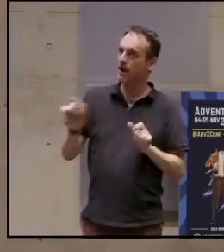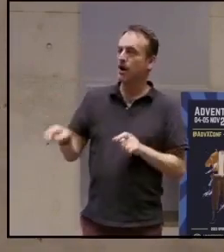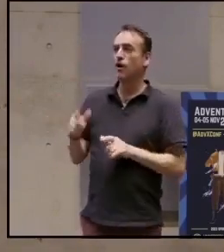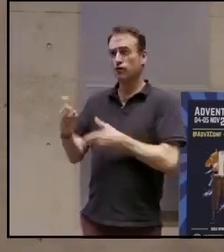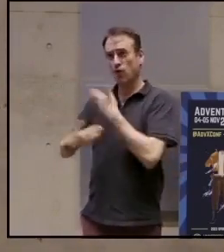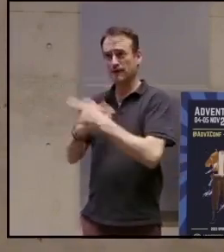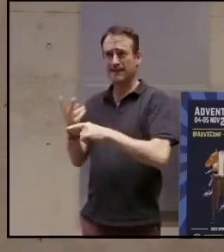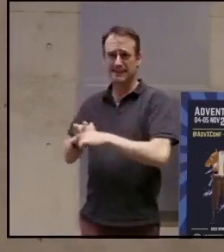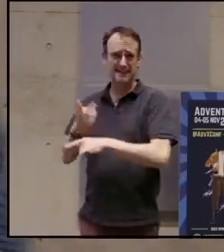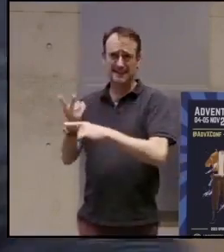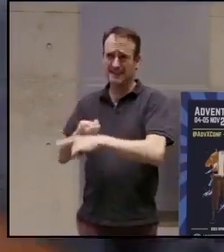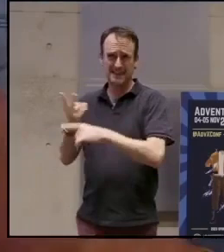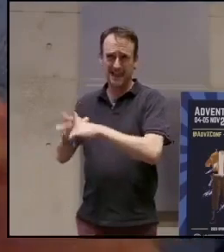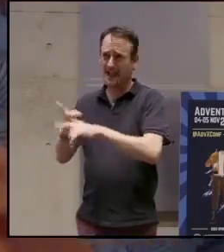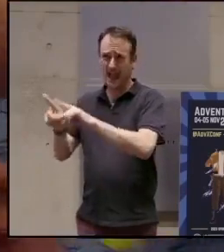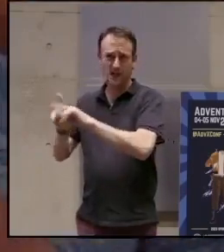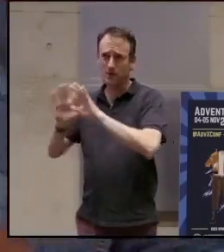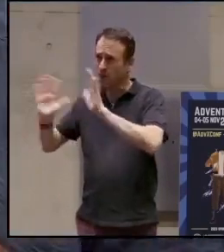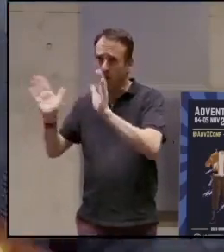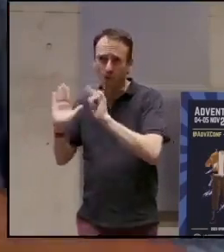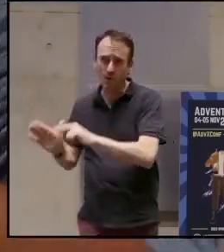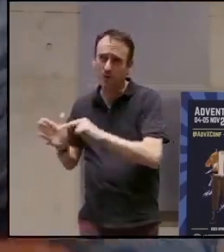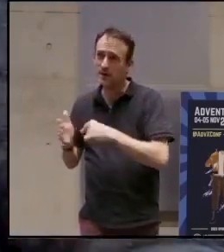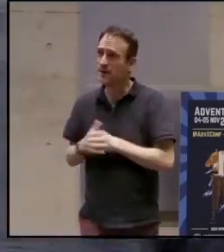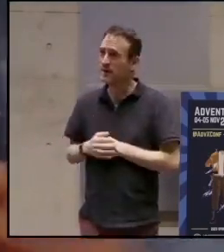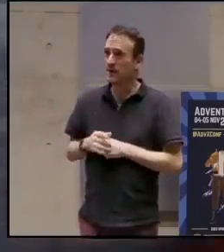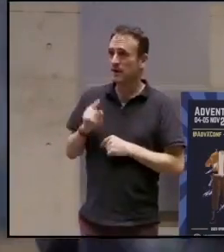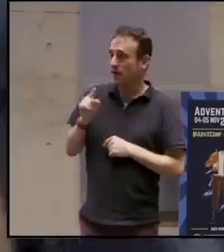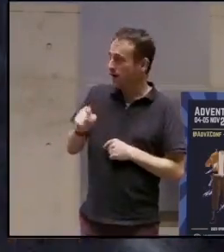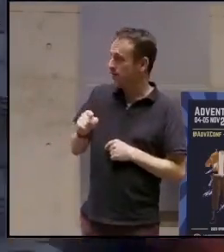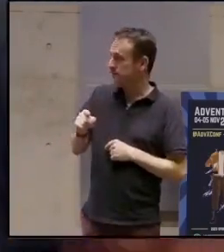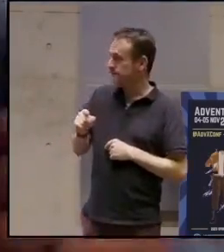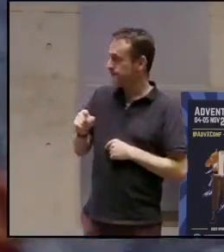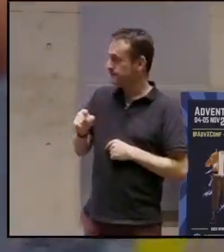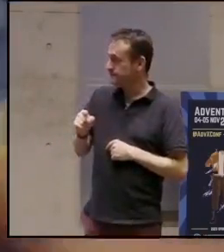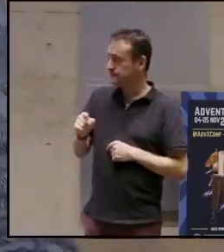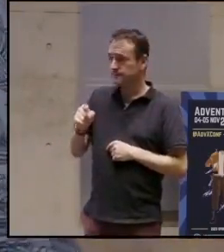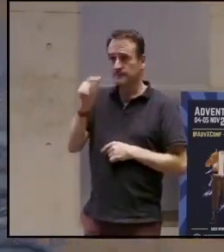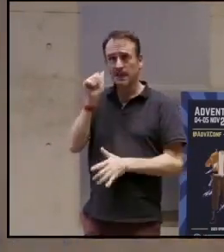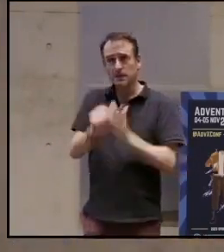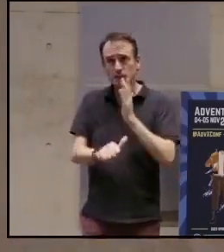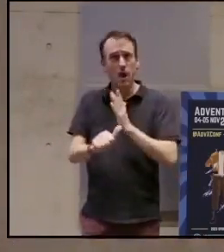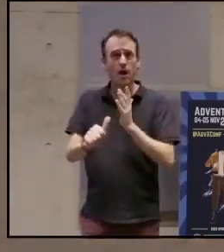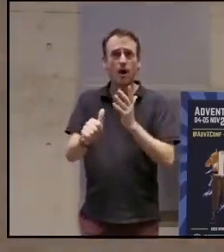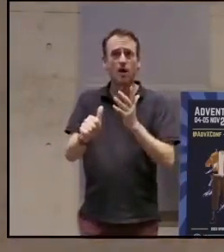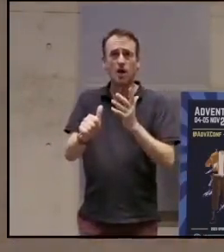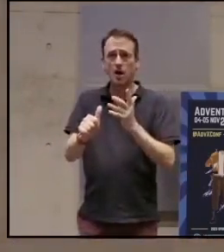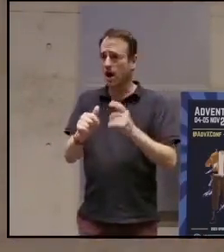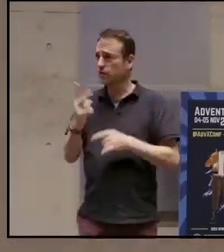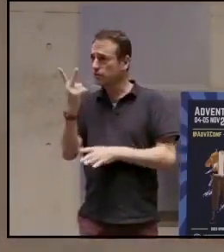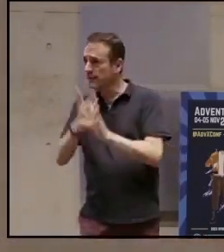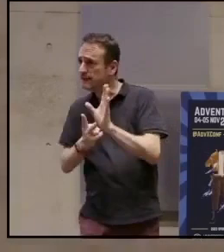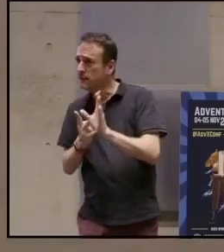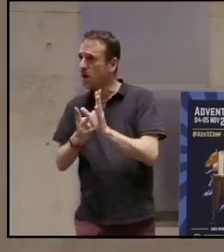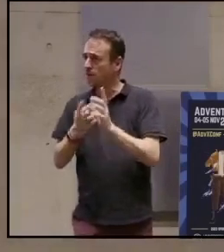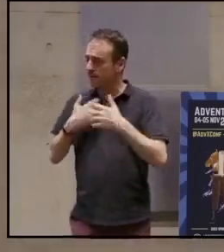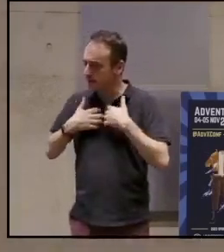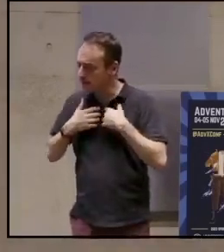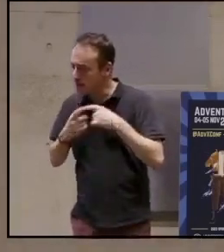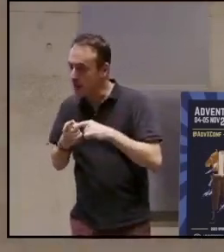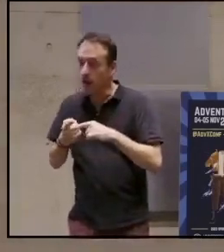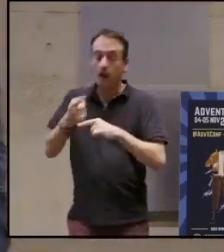but if all of our inspiration comes from the game that came out 2 years ago, and that game was inspired by the one from 2 years before that, we are going to be telling the same